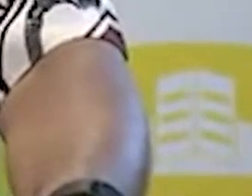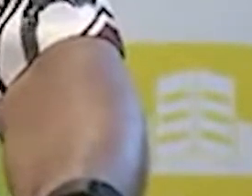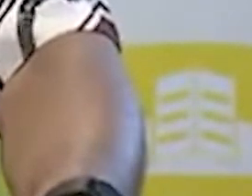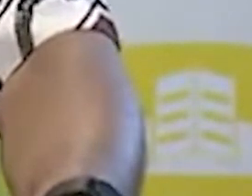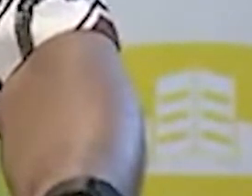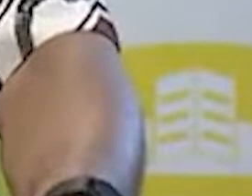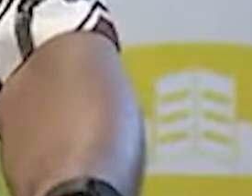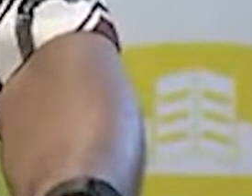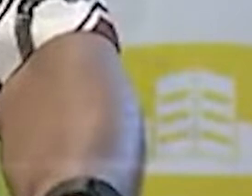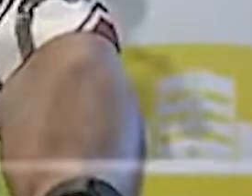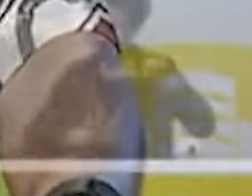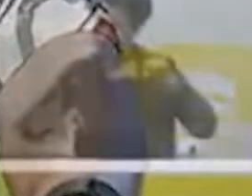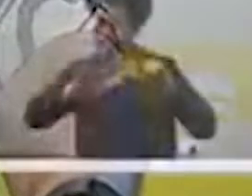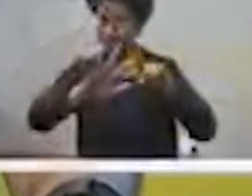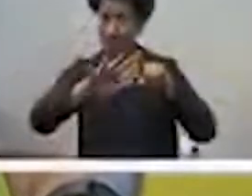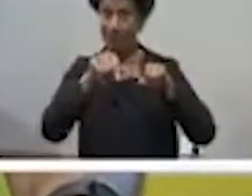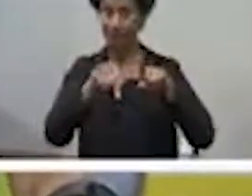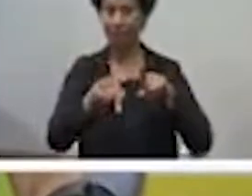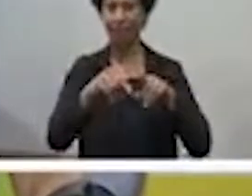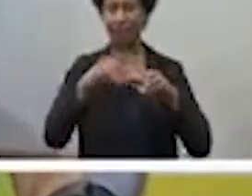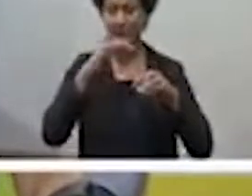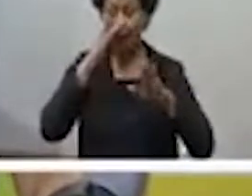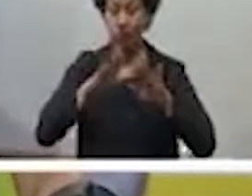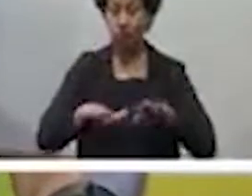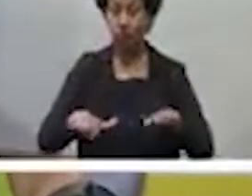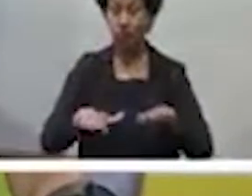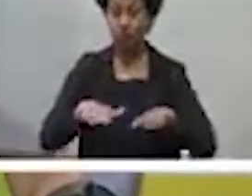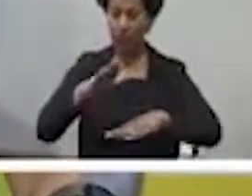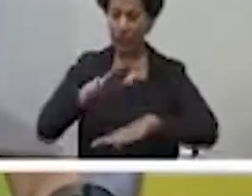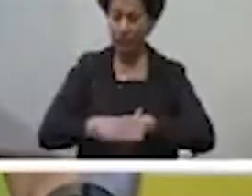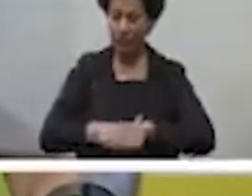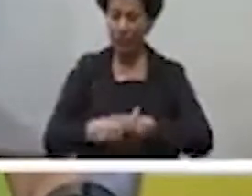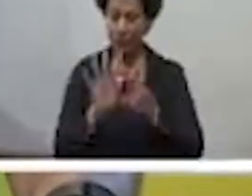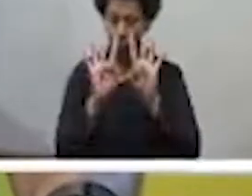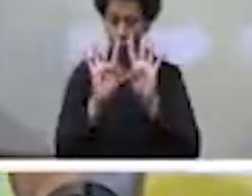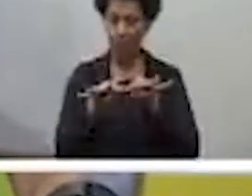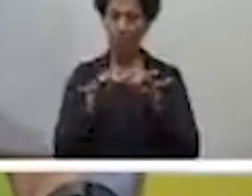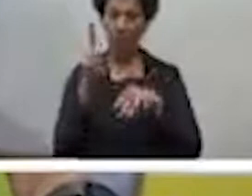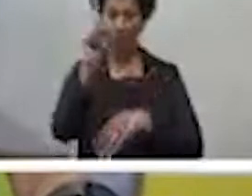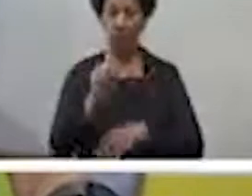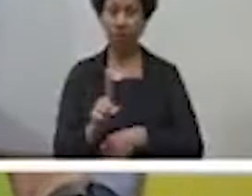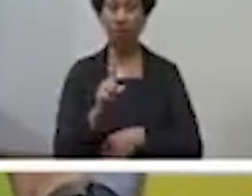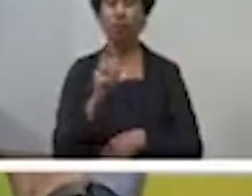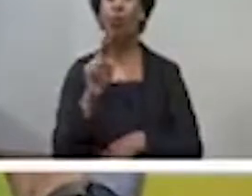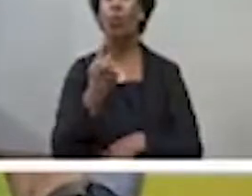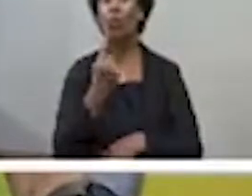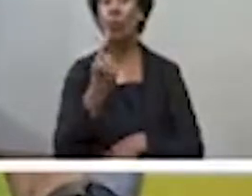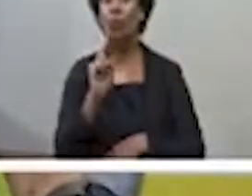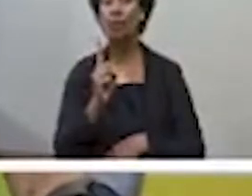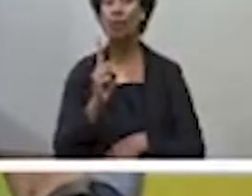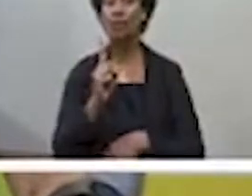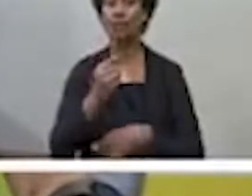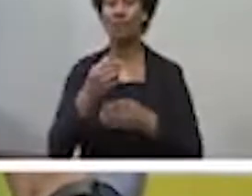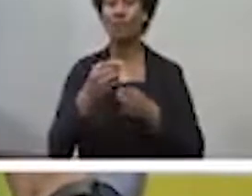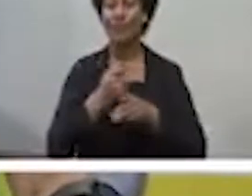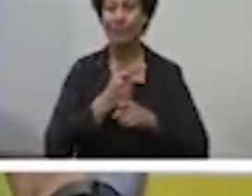children seated before us today who will ultimately action and guide the strategy to the finish